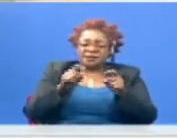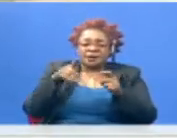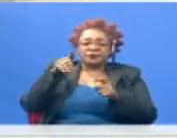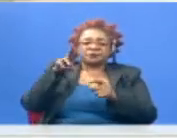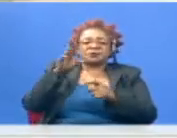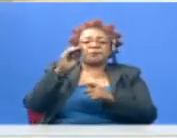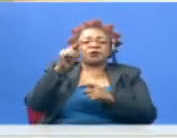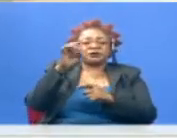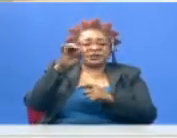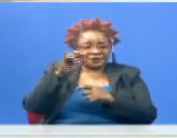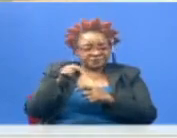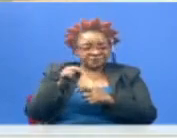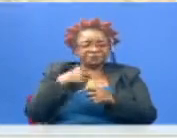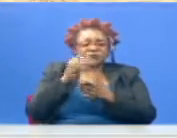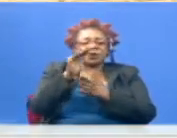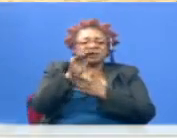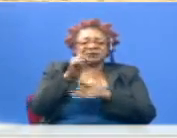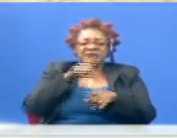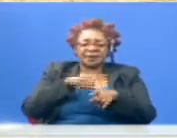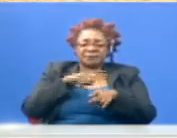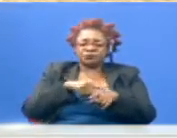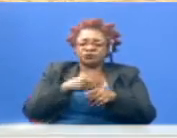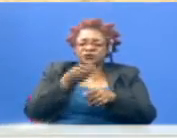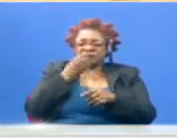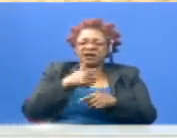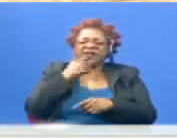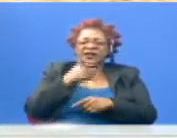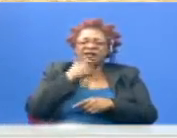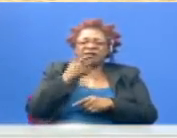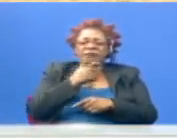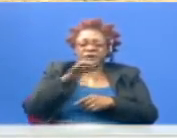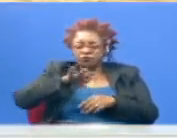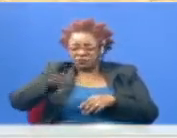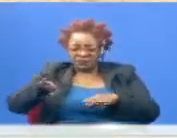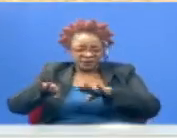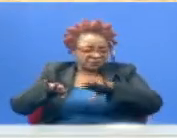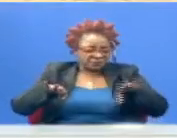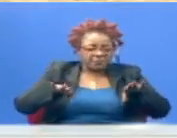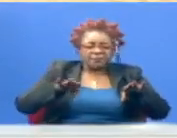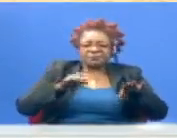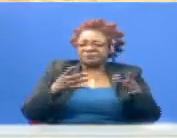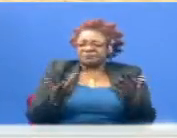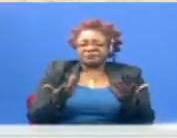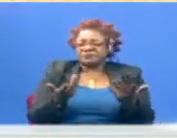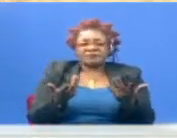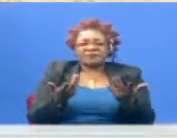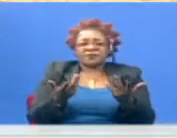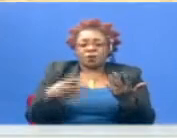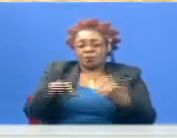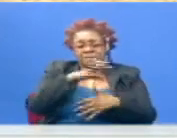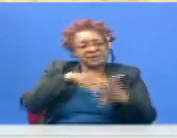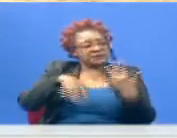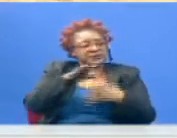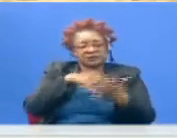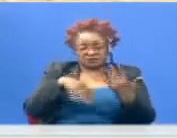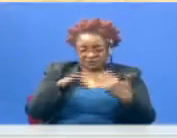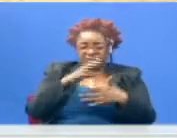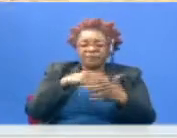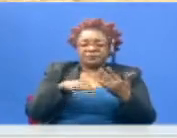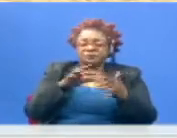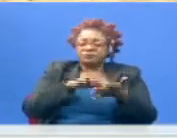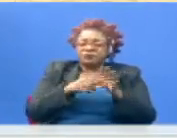I would ask you, when you eat githeri, for instance, do you separate the DNA from beans from that of maize? You mix all of it there. What that